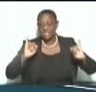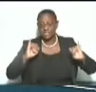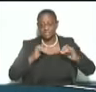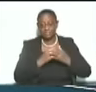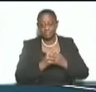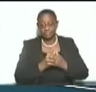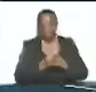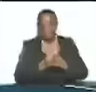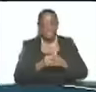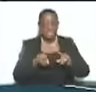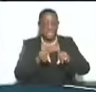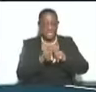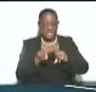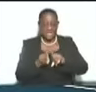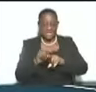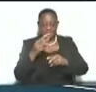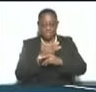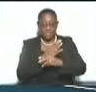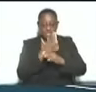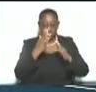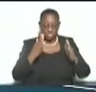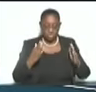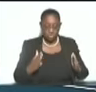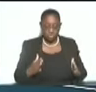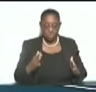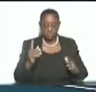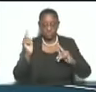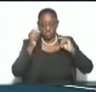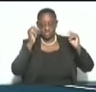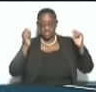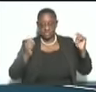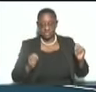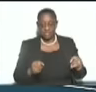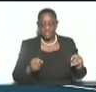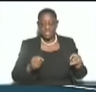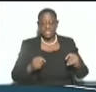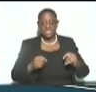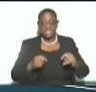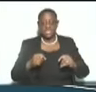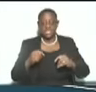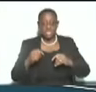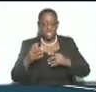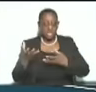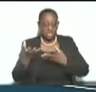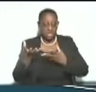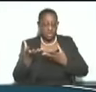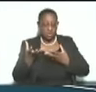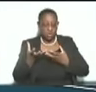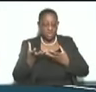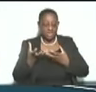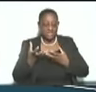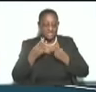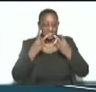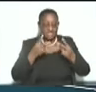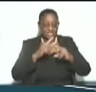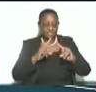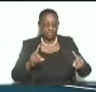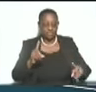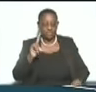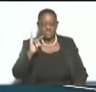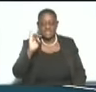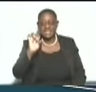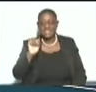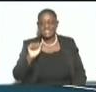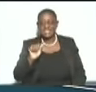Social Services and Urban Development, he had a keen interest for the disabled and a desire to